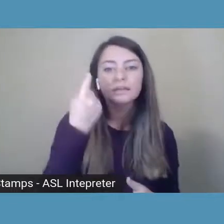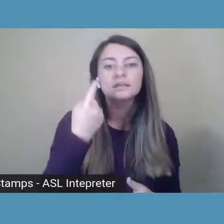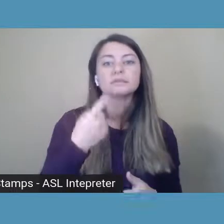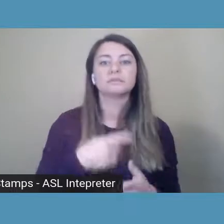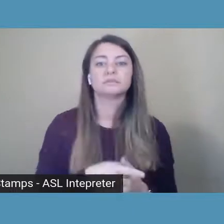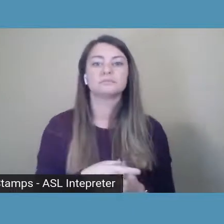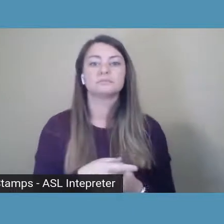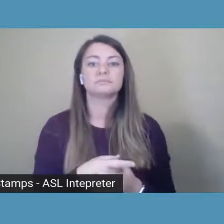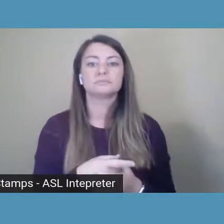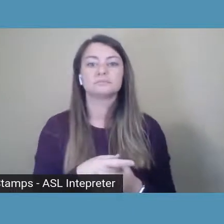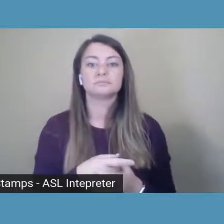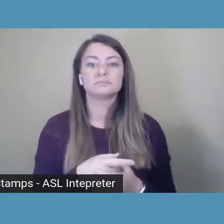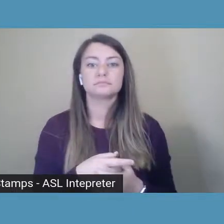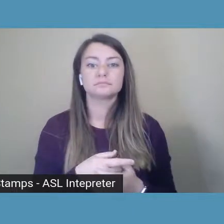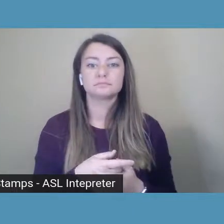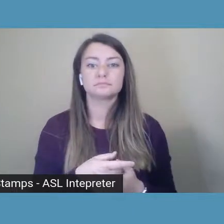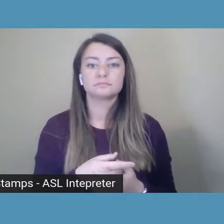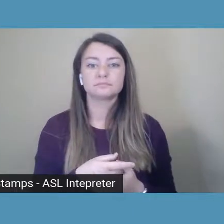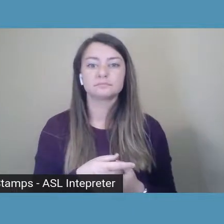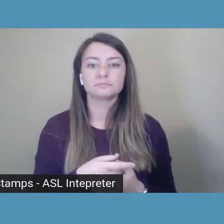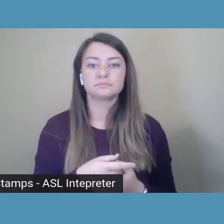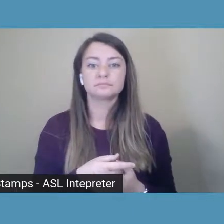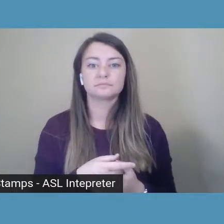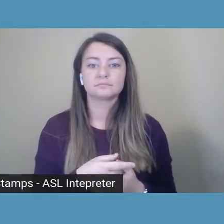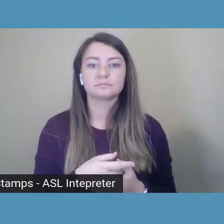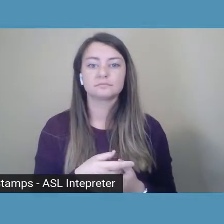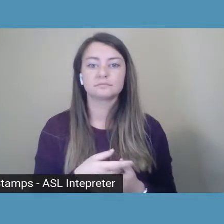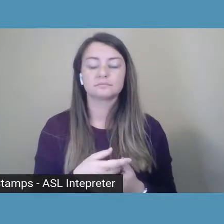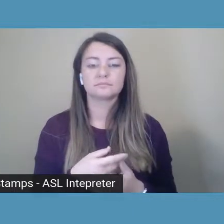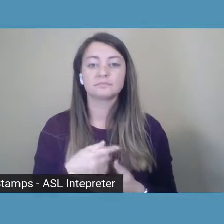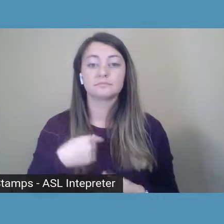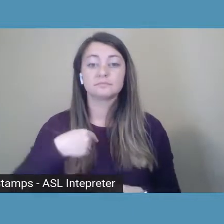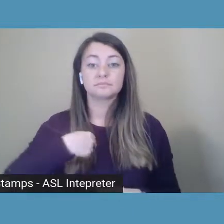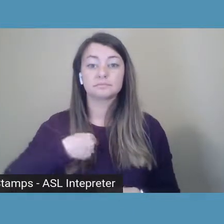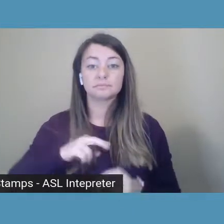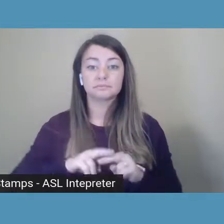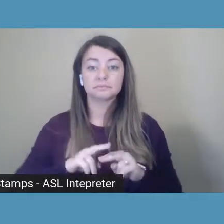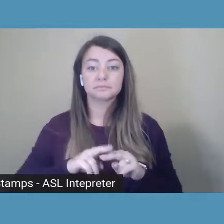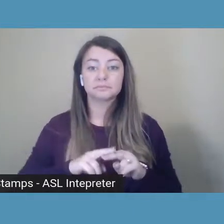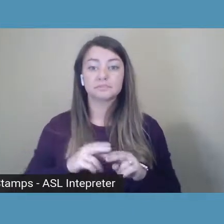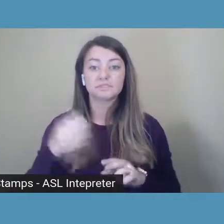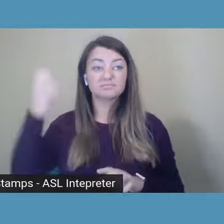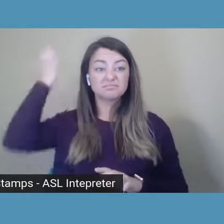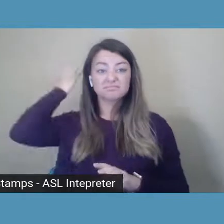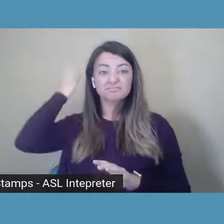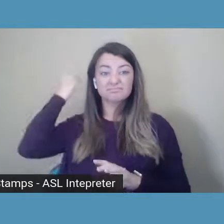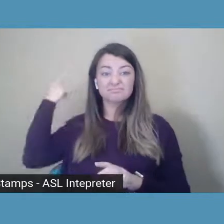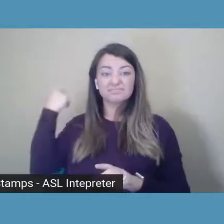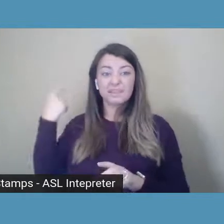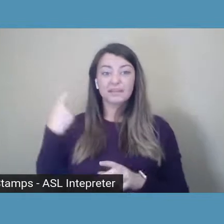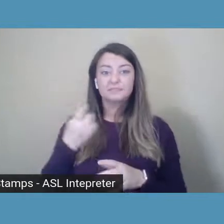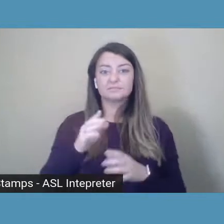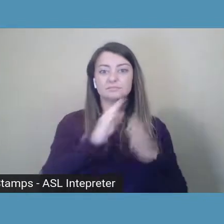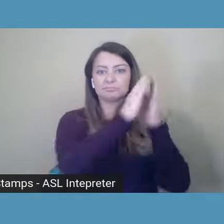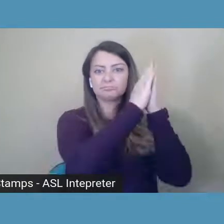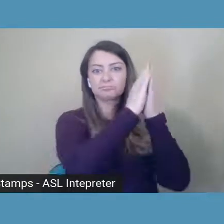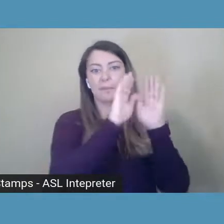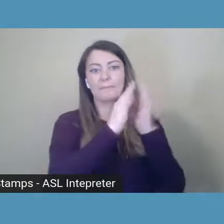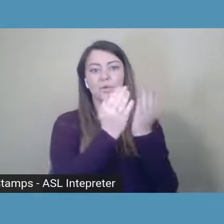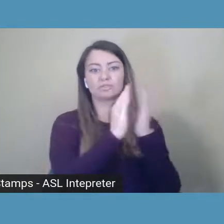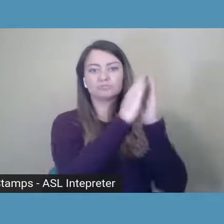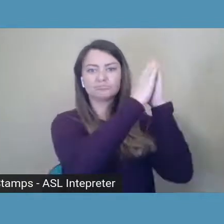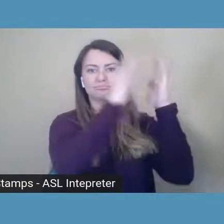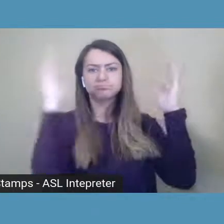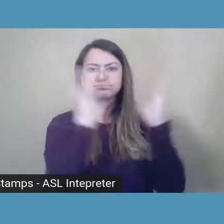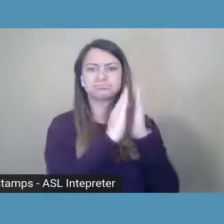black V-neck sweater, and I'm sitting in front of a large bookcase full of books and assorted knickknacks from my home office. Before we get started,